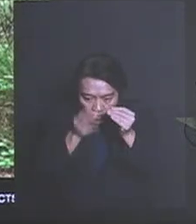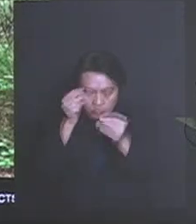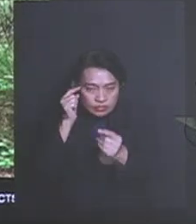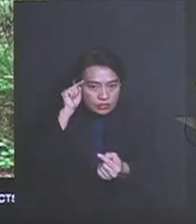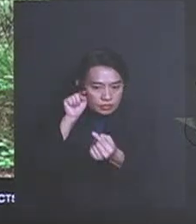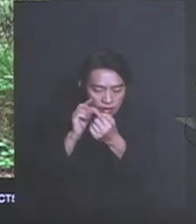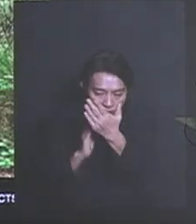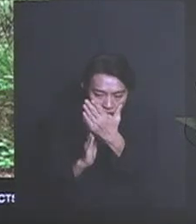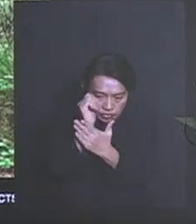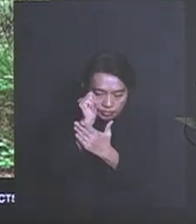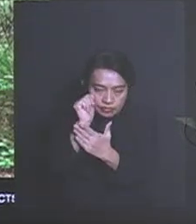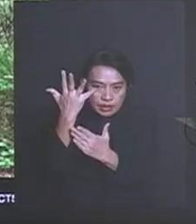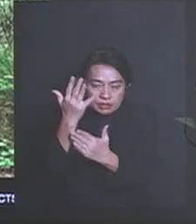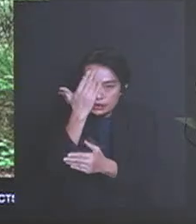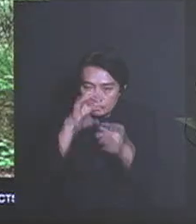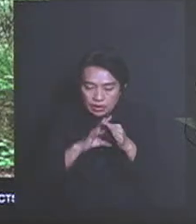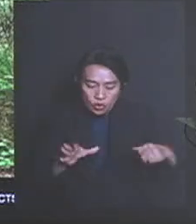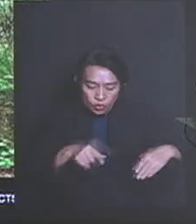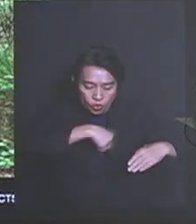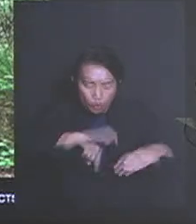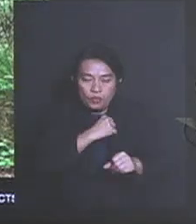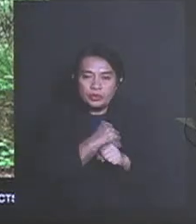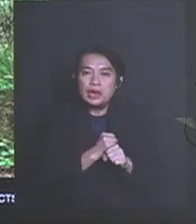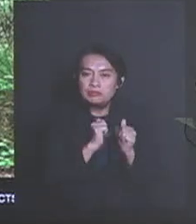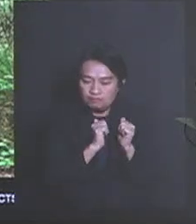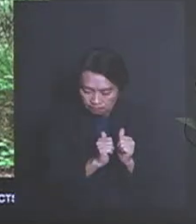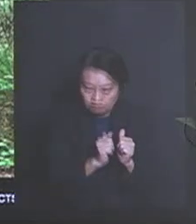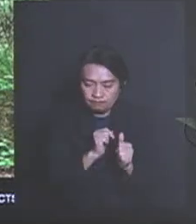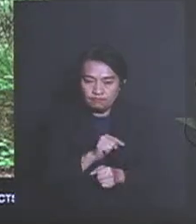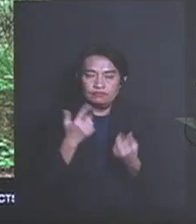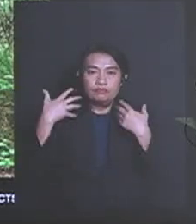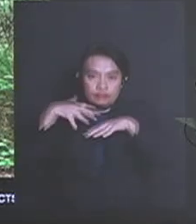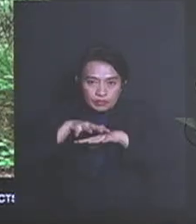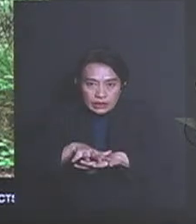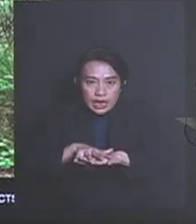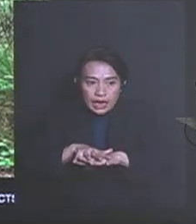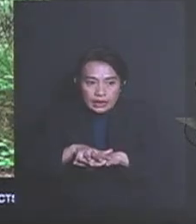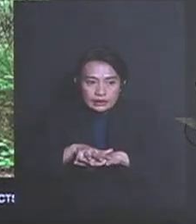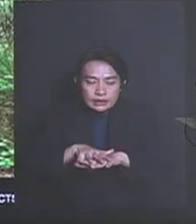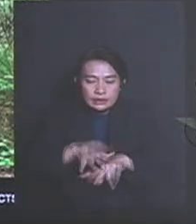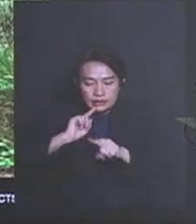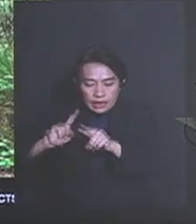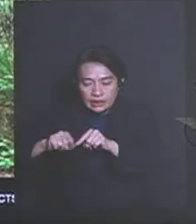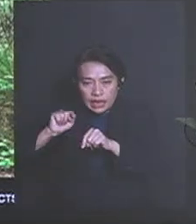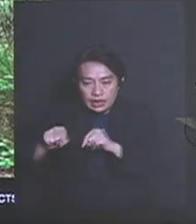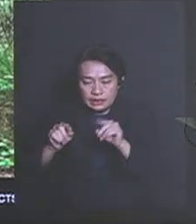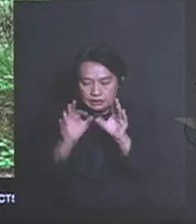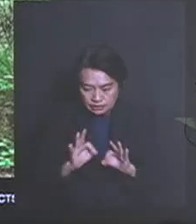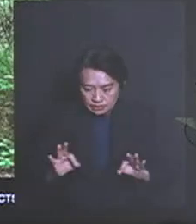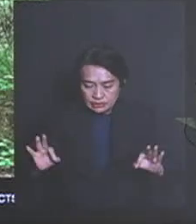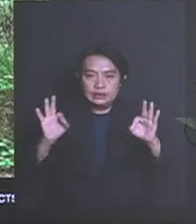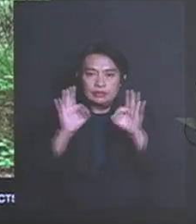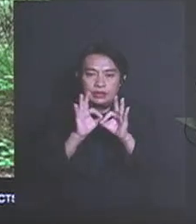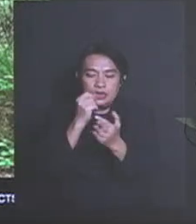teamwork. A good team and collaboration from all parties are essential to help solve problems from